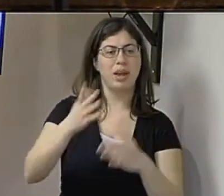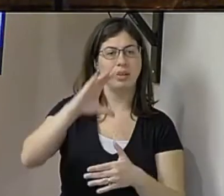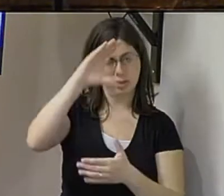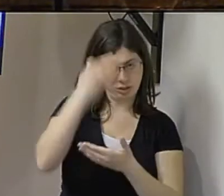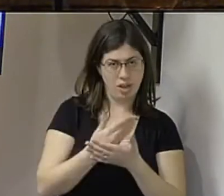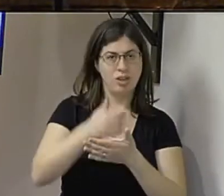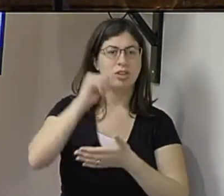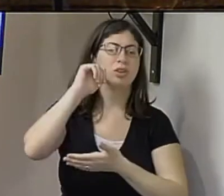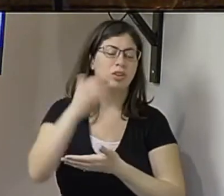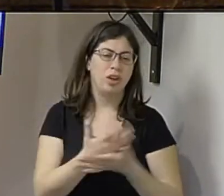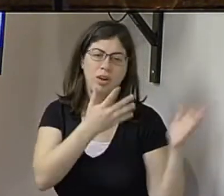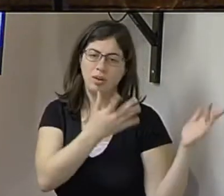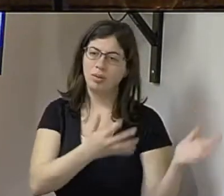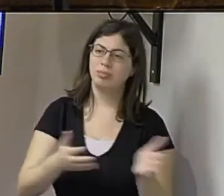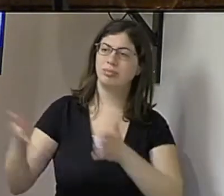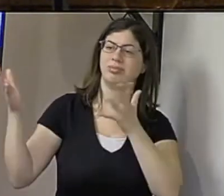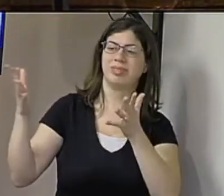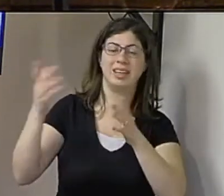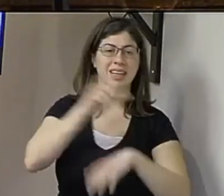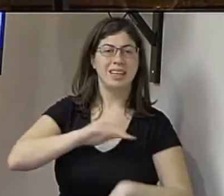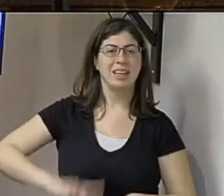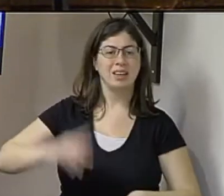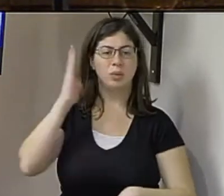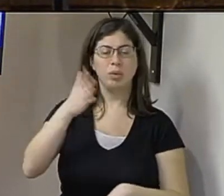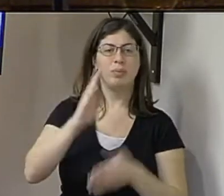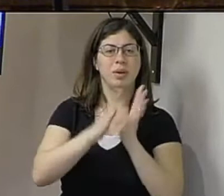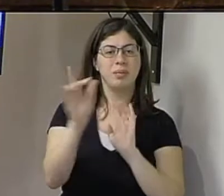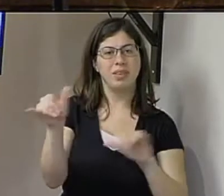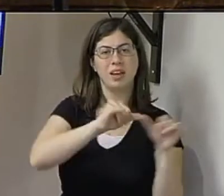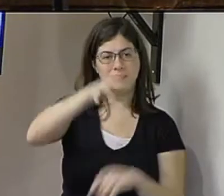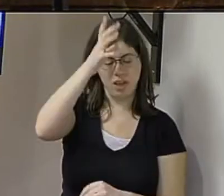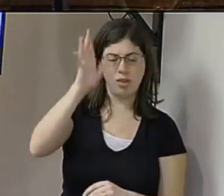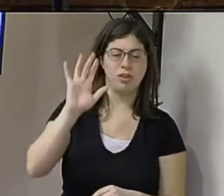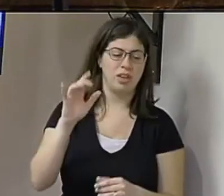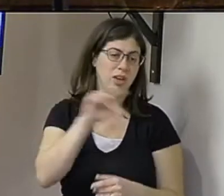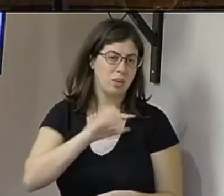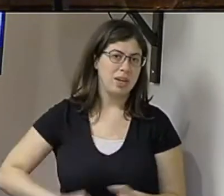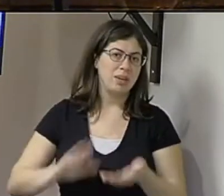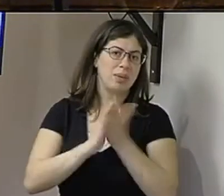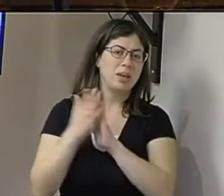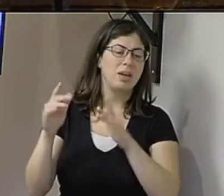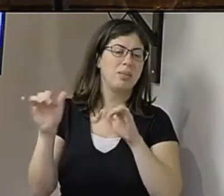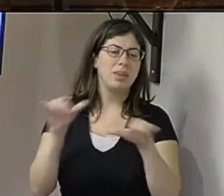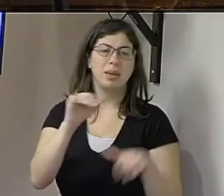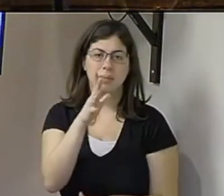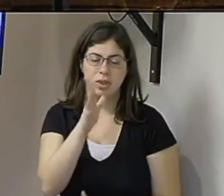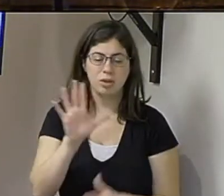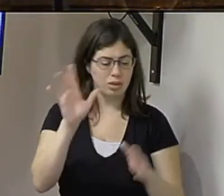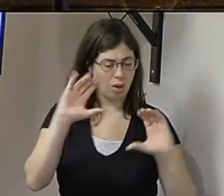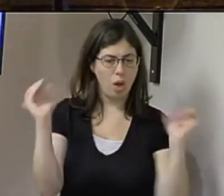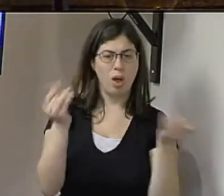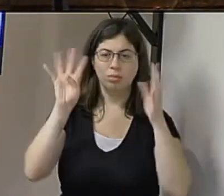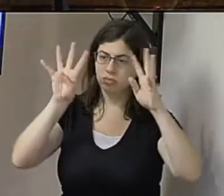arms, and your daughters shall be carried on their shoulders. Kings shall be your foster fathers, and their queens your nursing mothers. With their faces to the ground, they shall bow